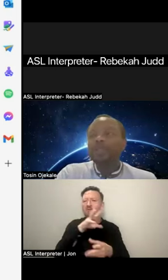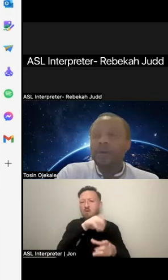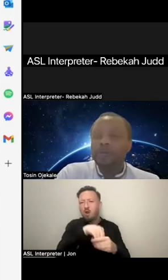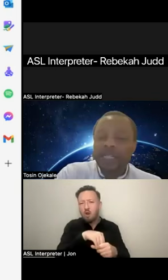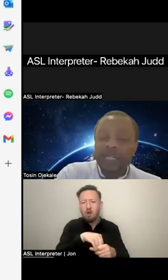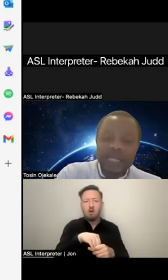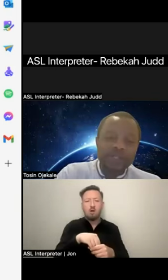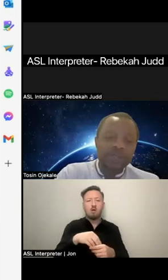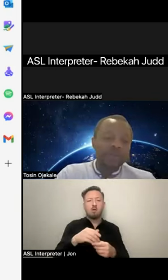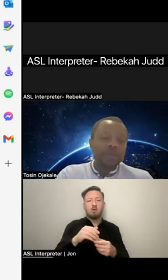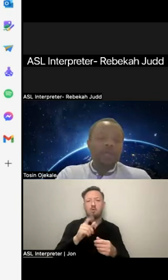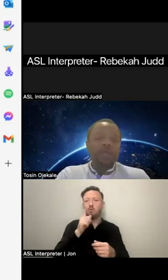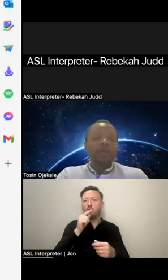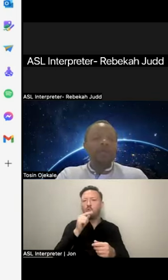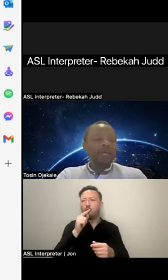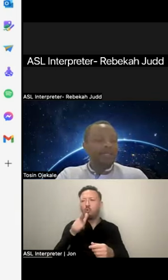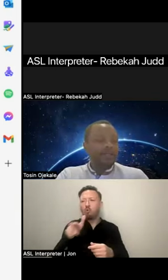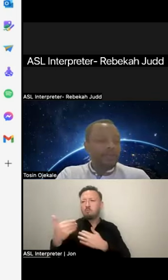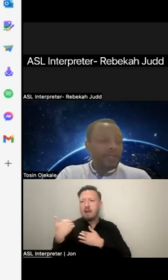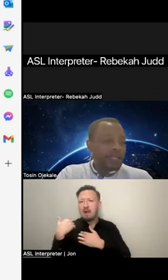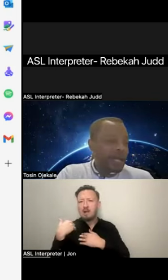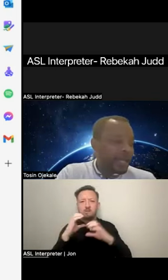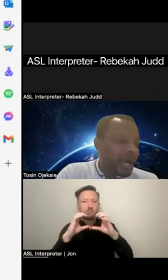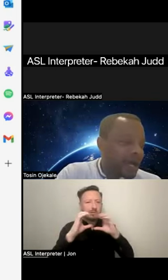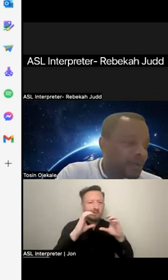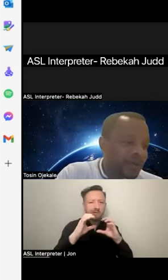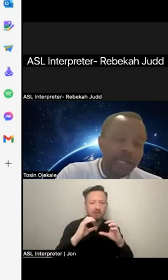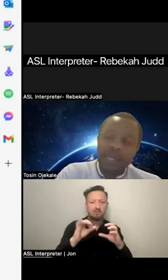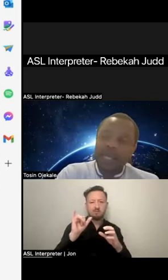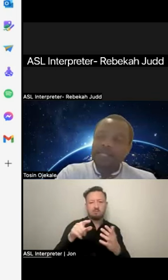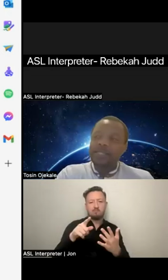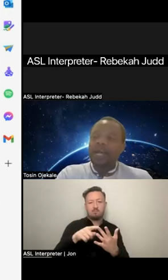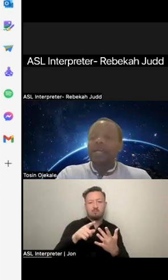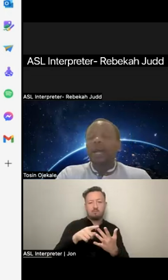should be communicated to? Okay, that's RACI,